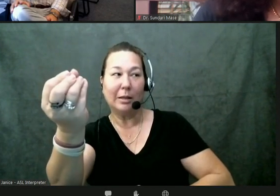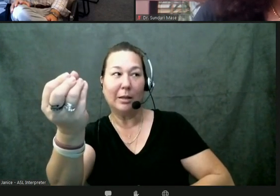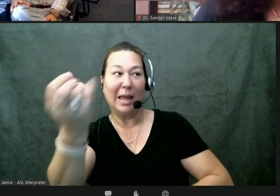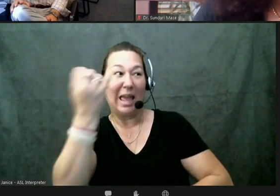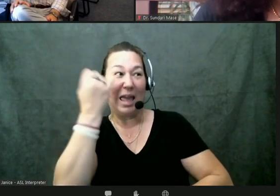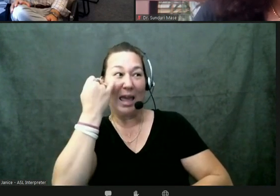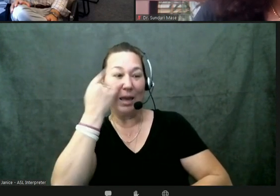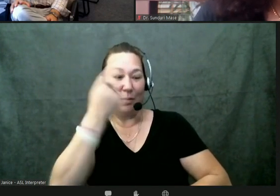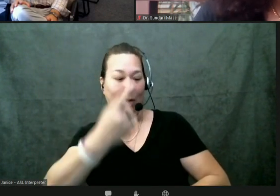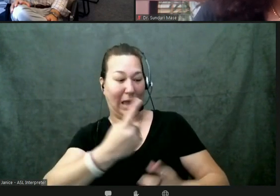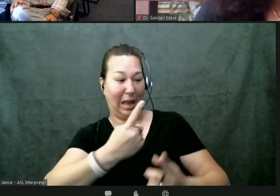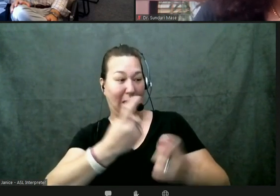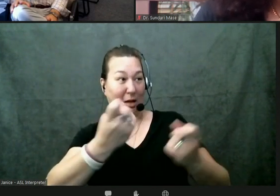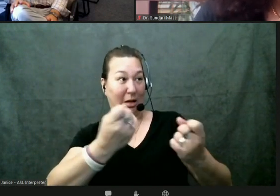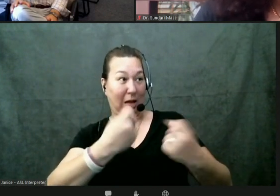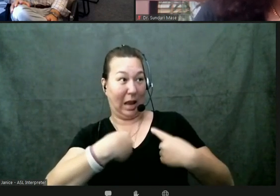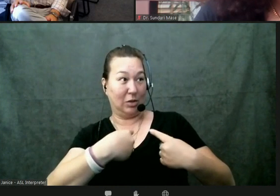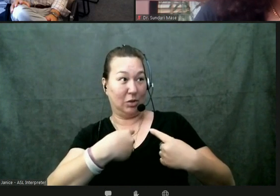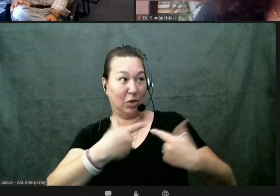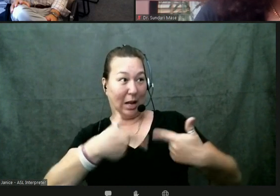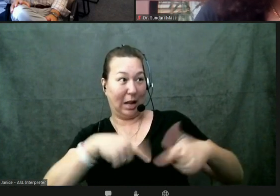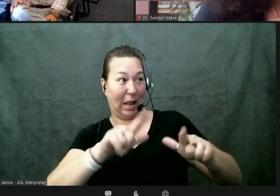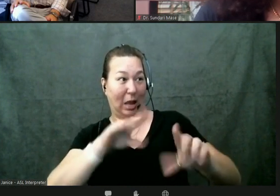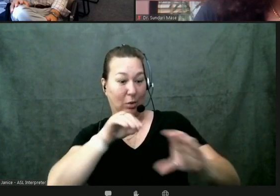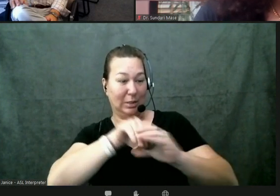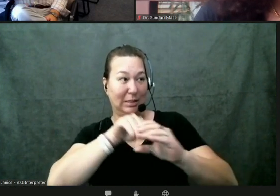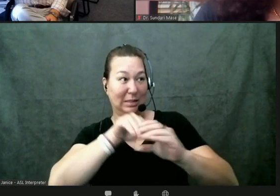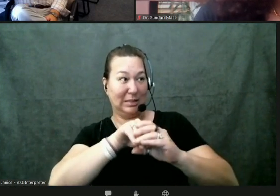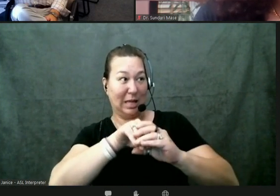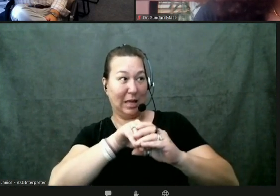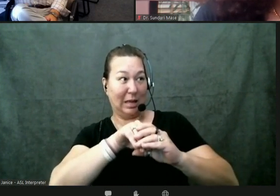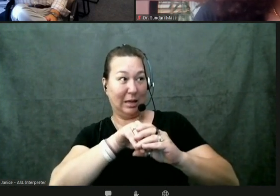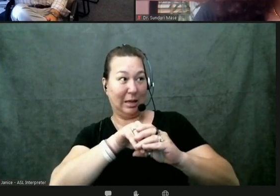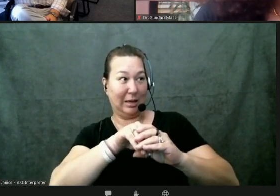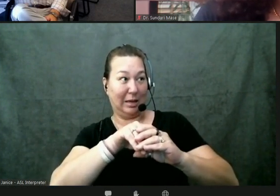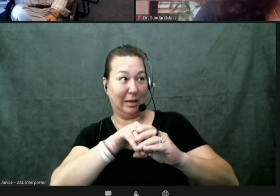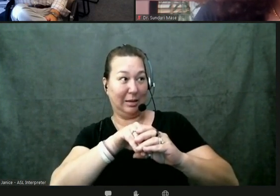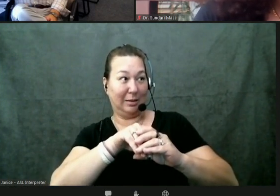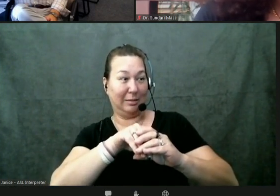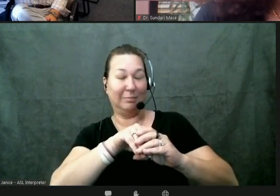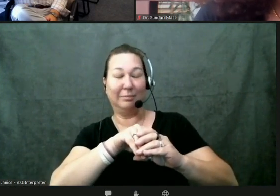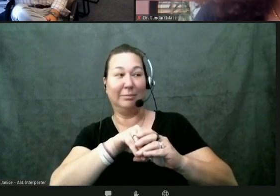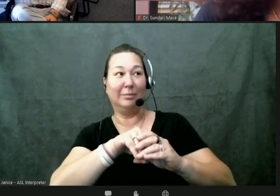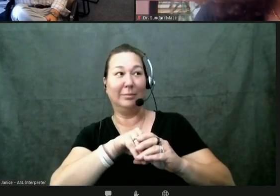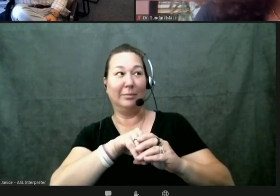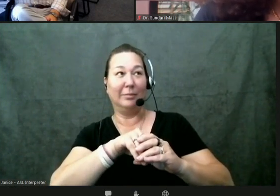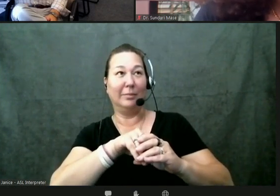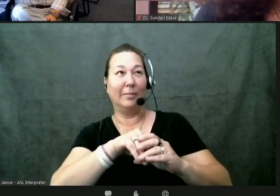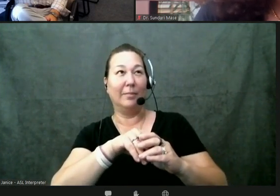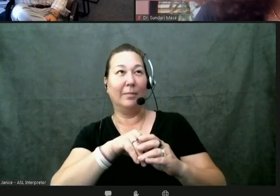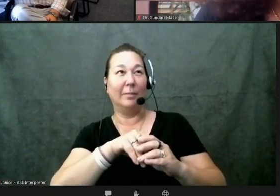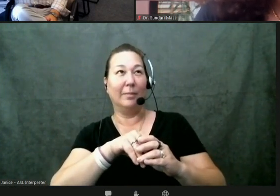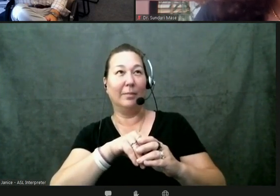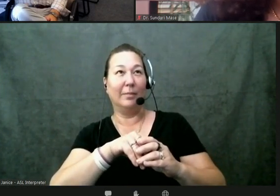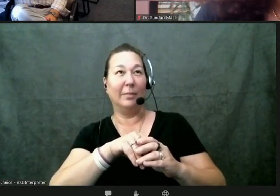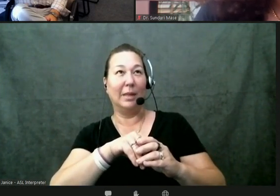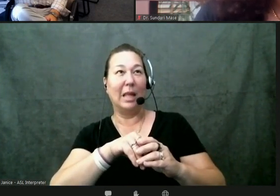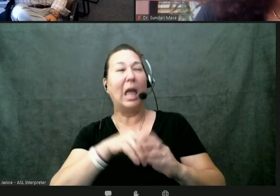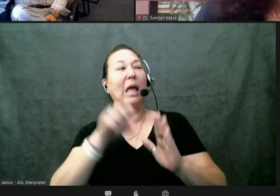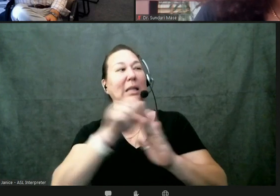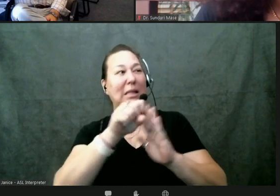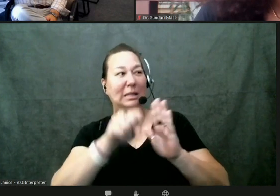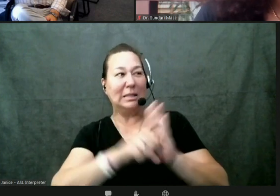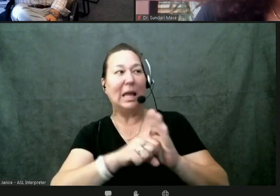about allowing some indoor reopening, there is the state does